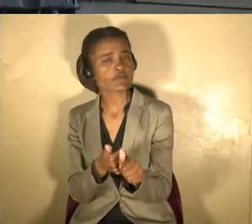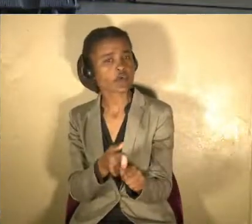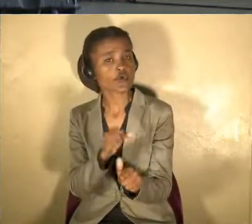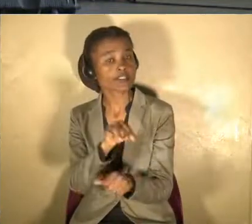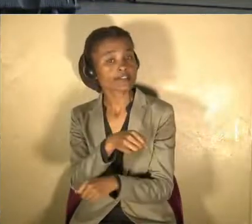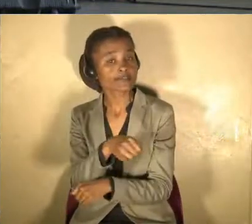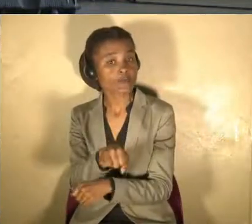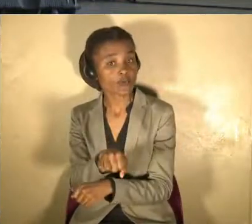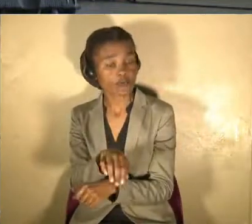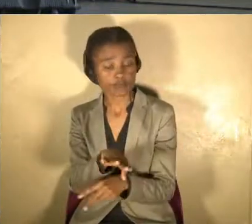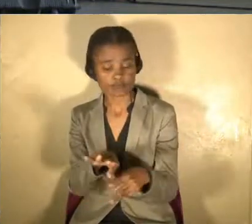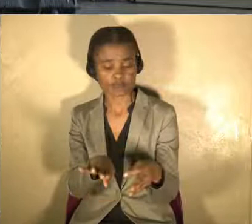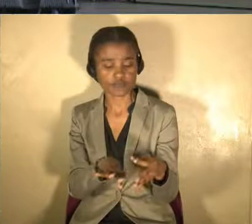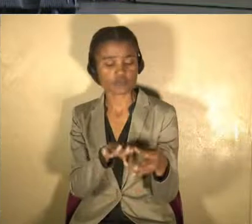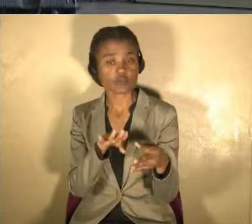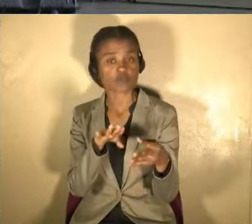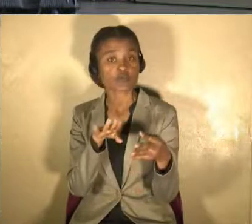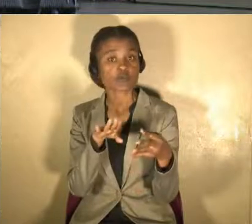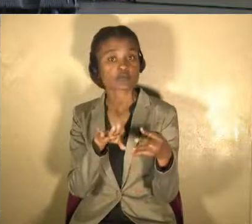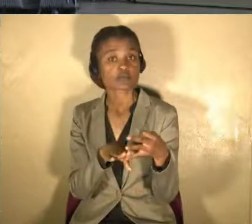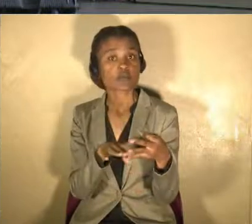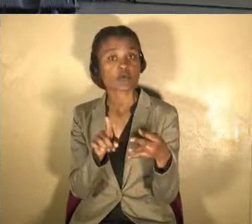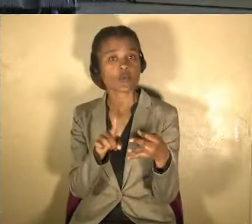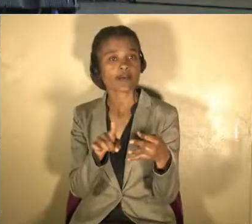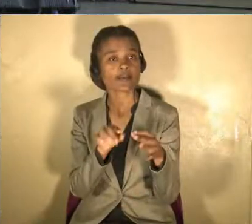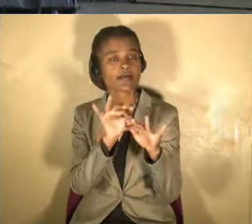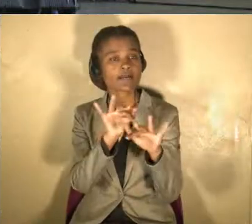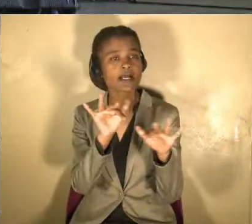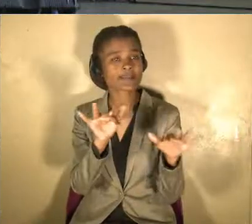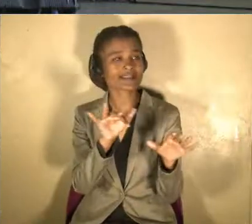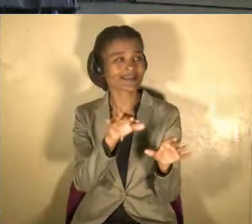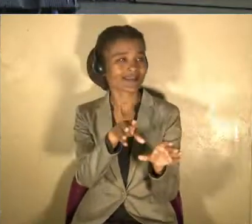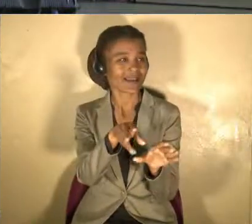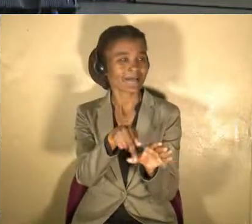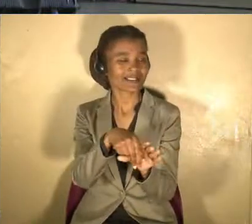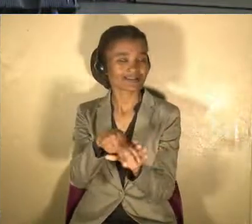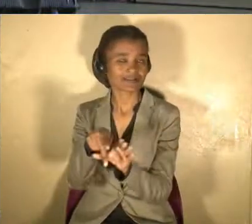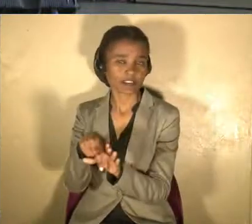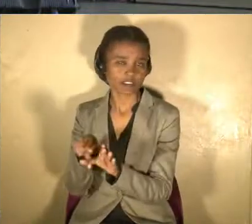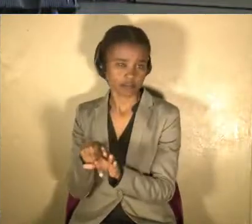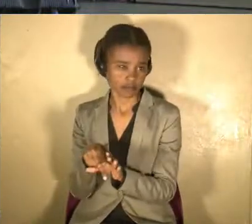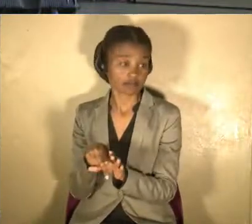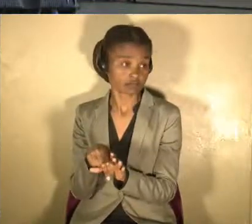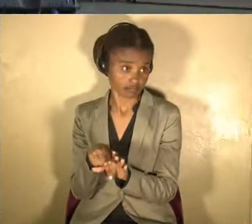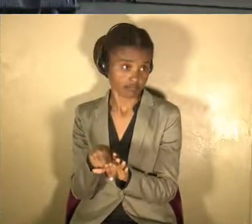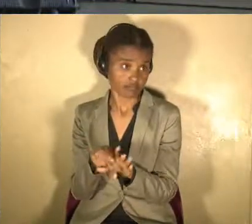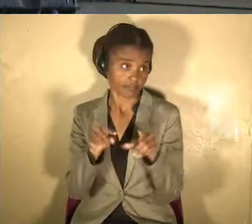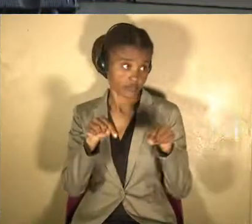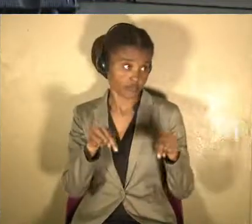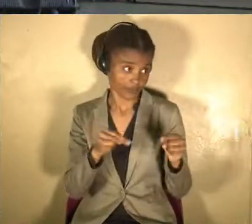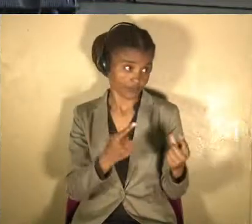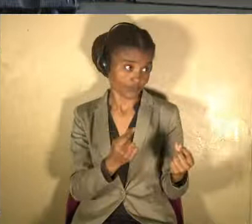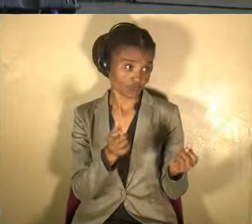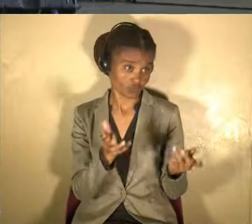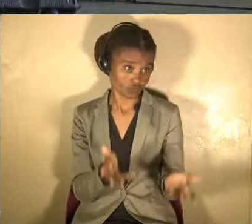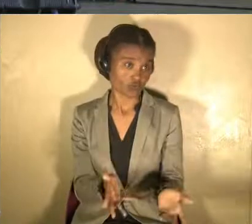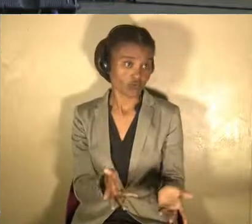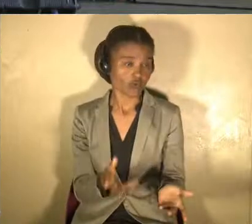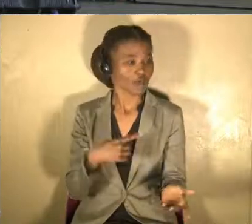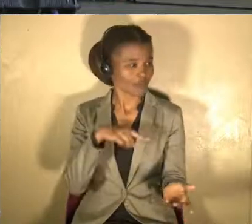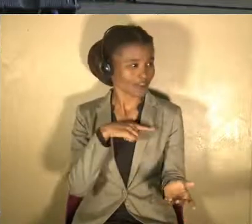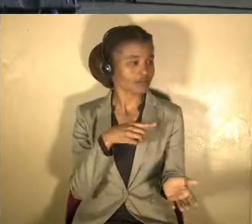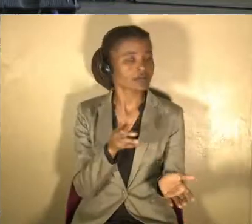and public participation, which is what we are doing today. We are here to facilitate the